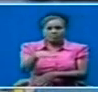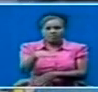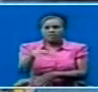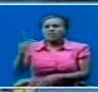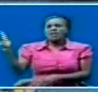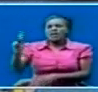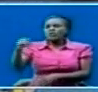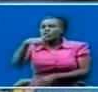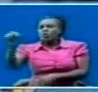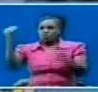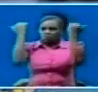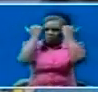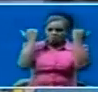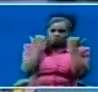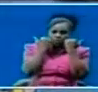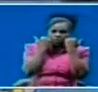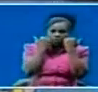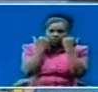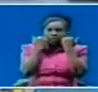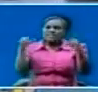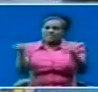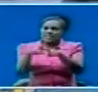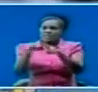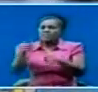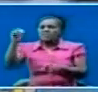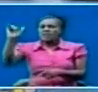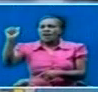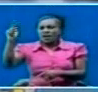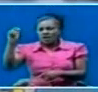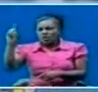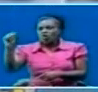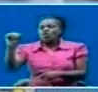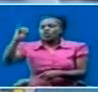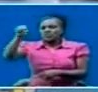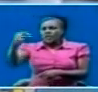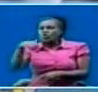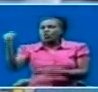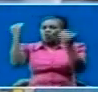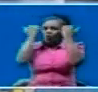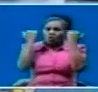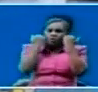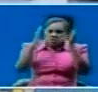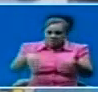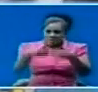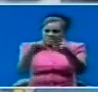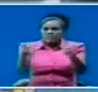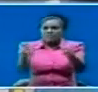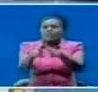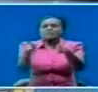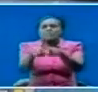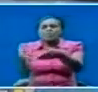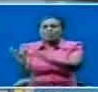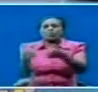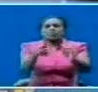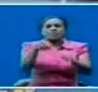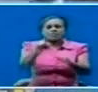Kariuki went to court, in Nyando as well, Gerald went to court. So he should be given automatic nomination